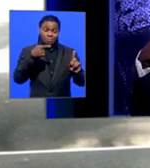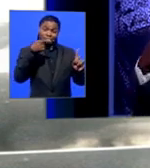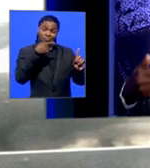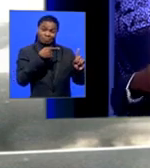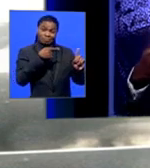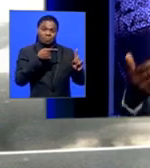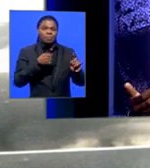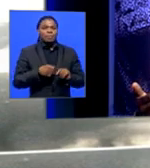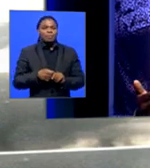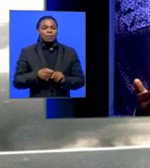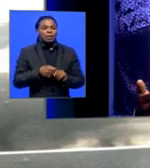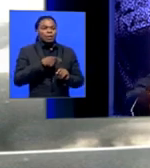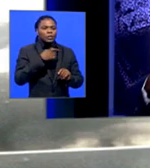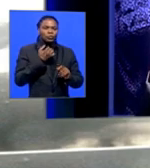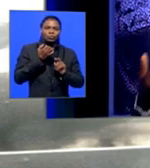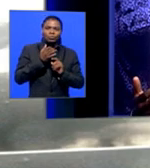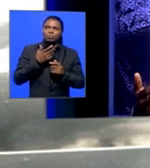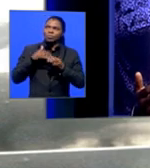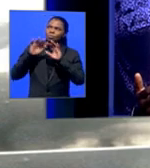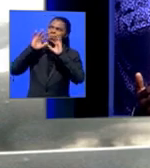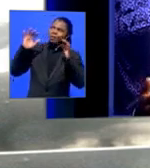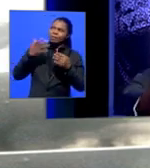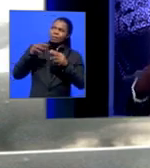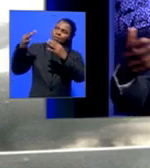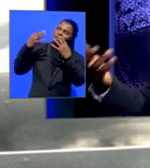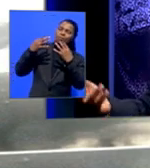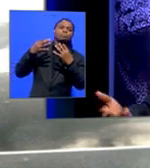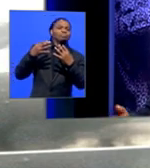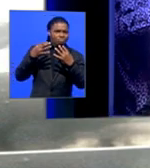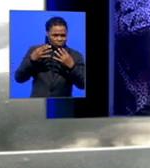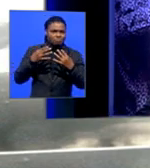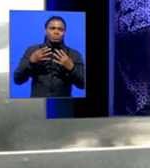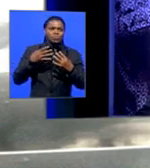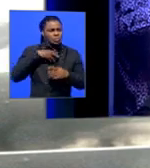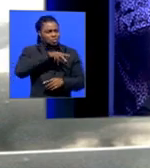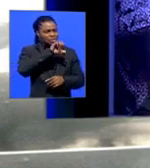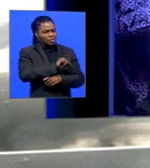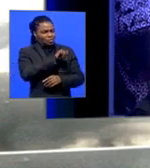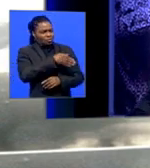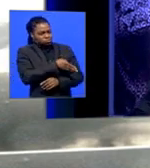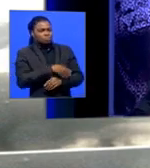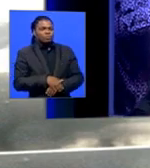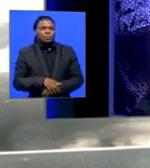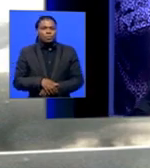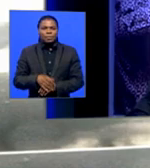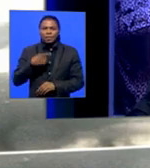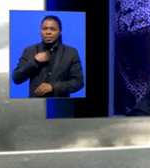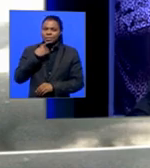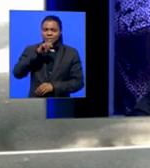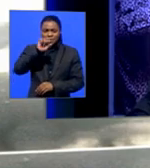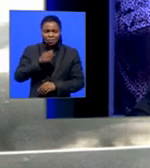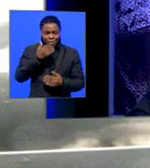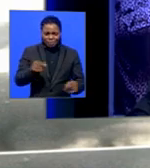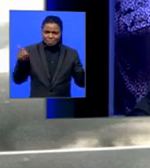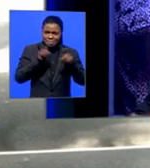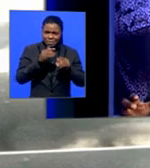really reestablishes us to the world and for the coming generations. I would say that South Africa will never be the